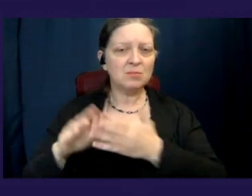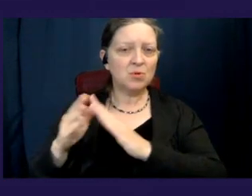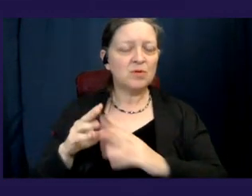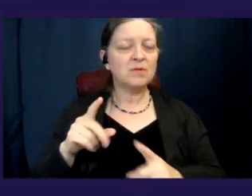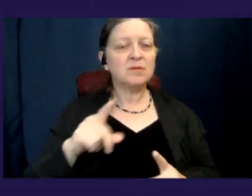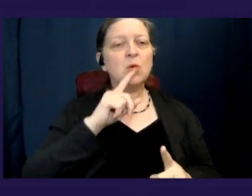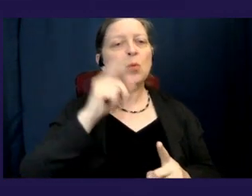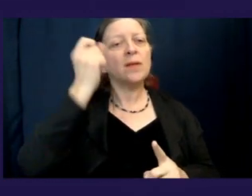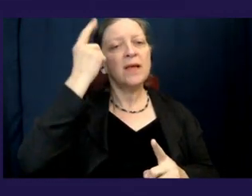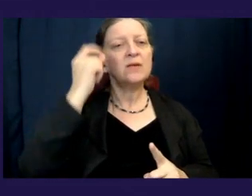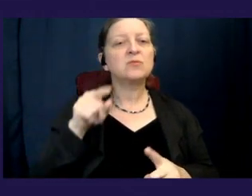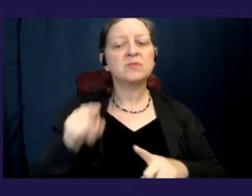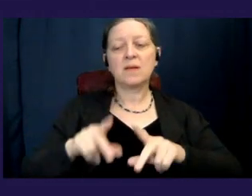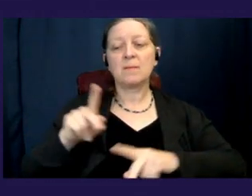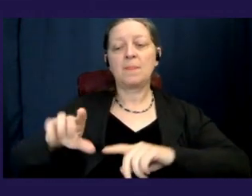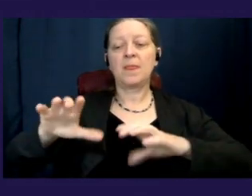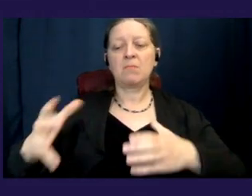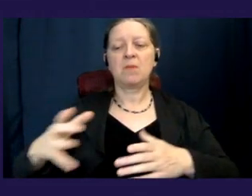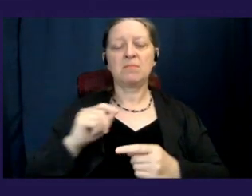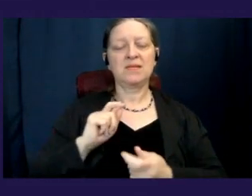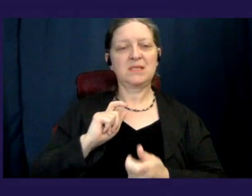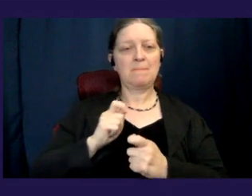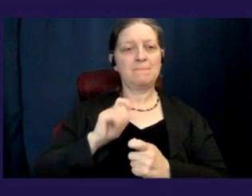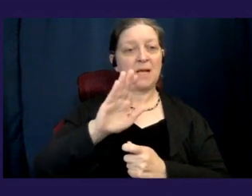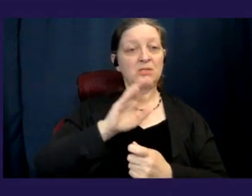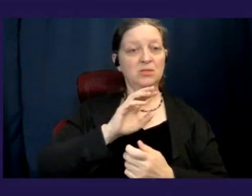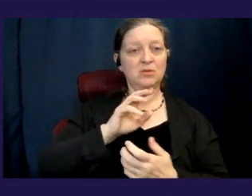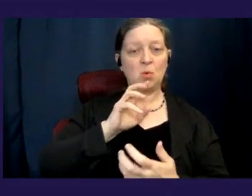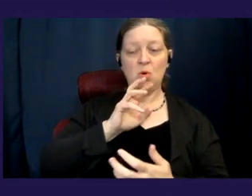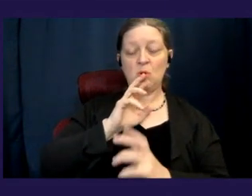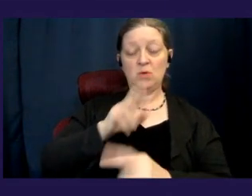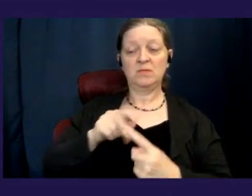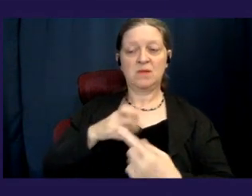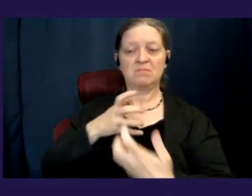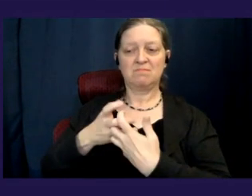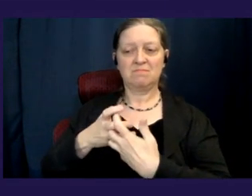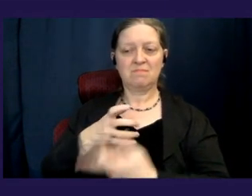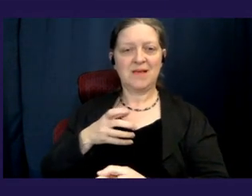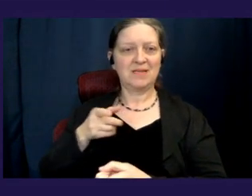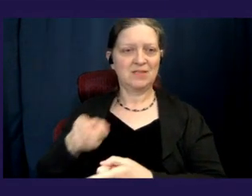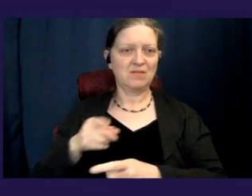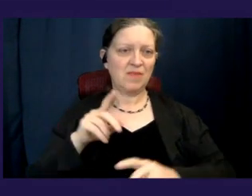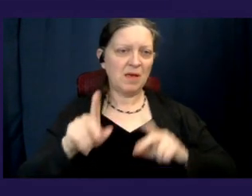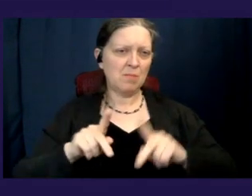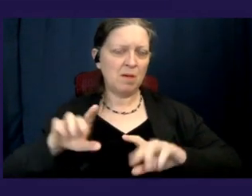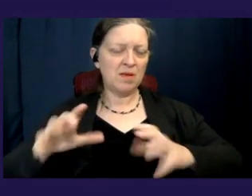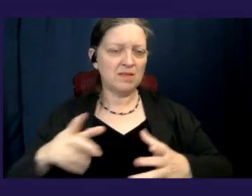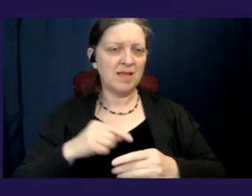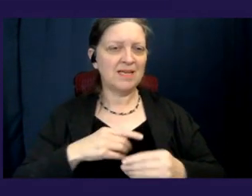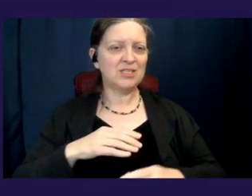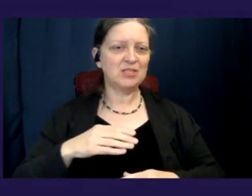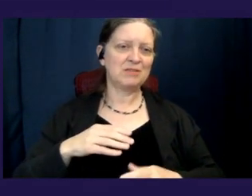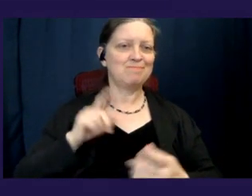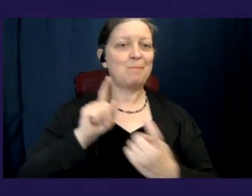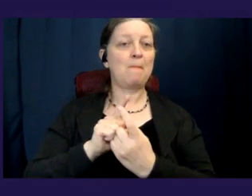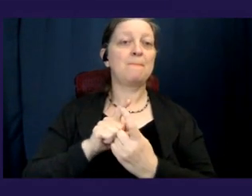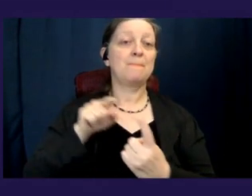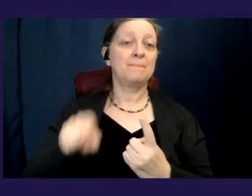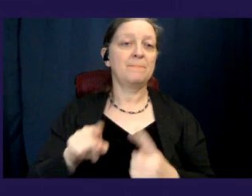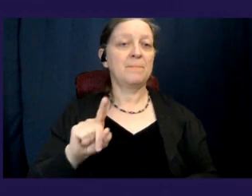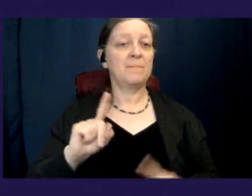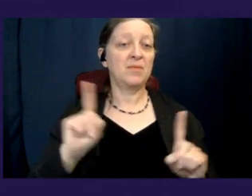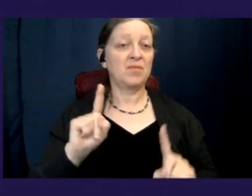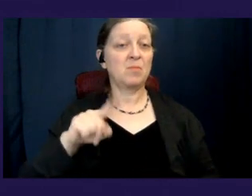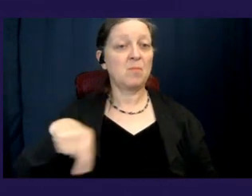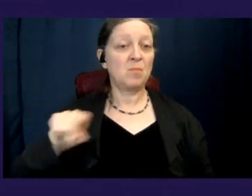response to help that population and meeting them where they are. All right, great. So really, we